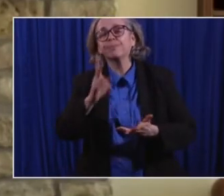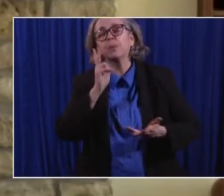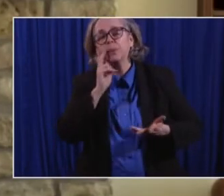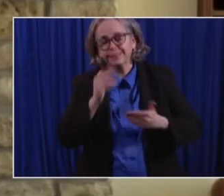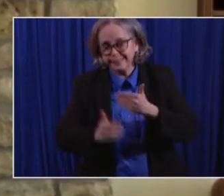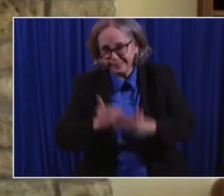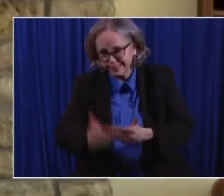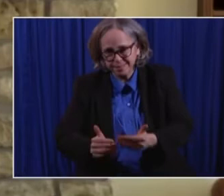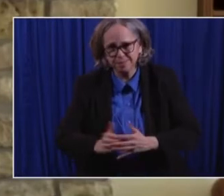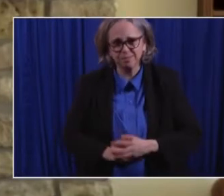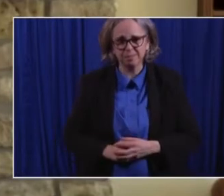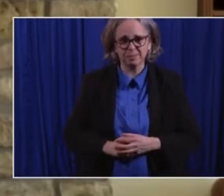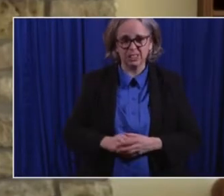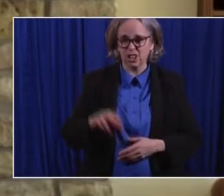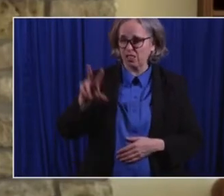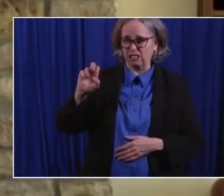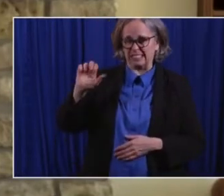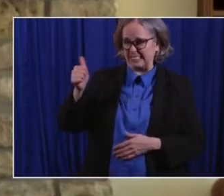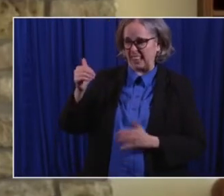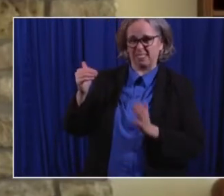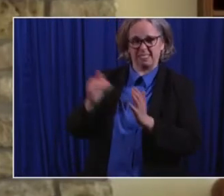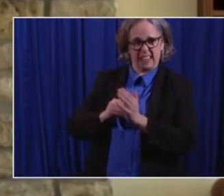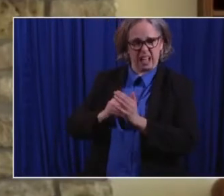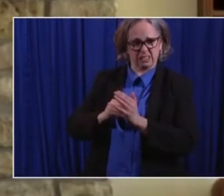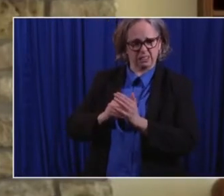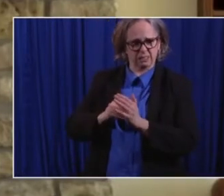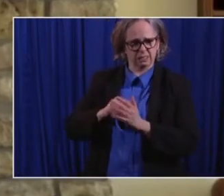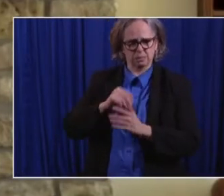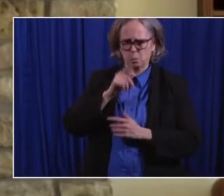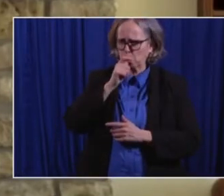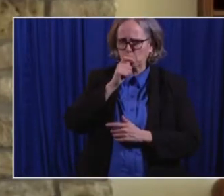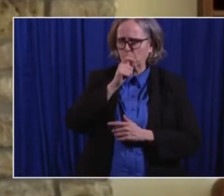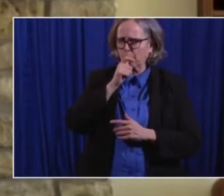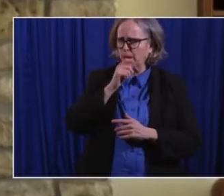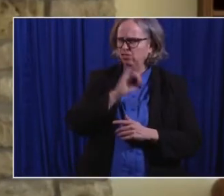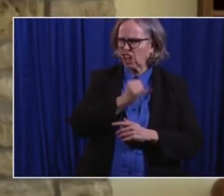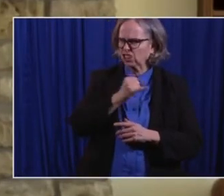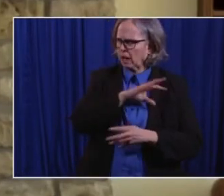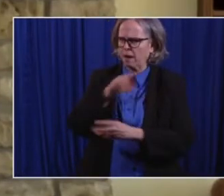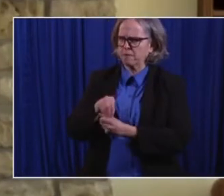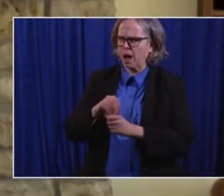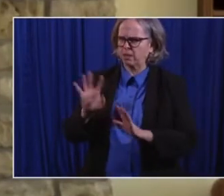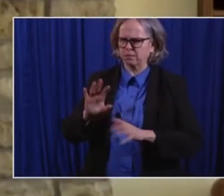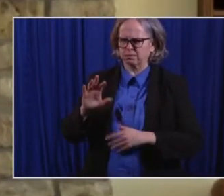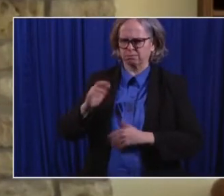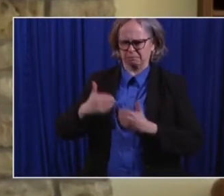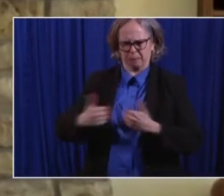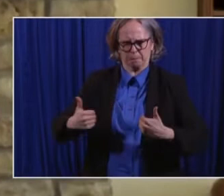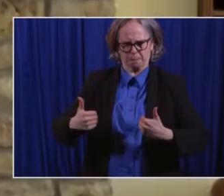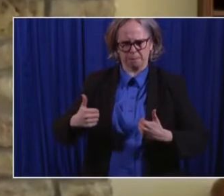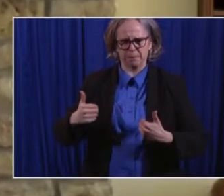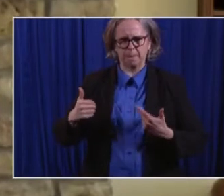before, the 310,000, did not include the Johnson & Johnson. So we're waiting.